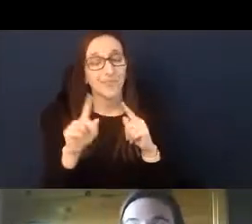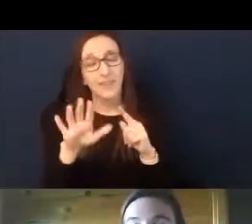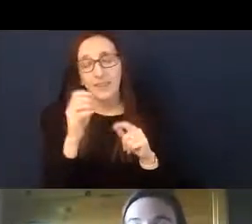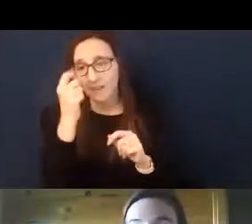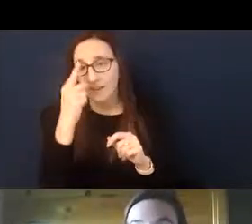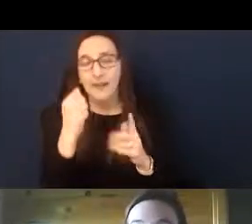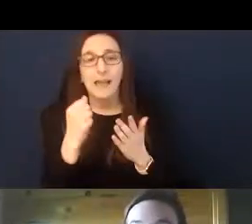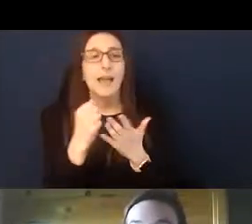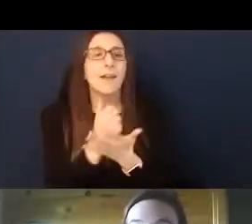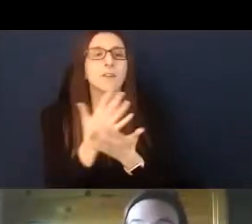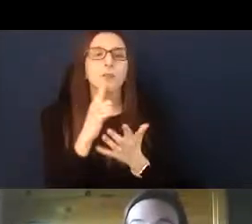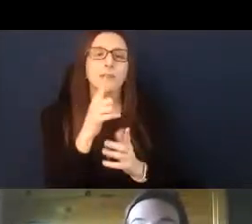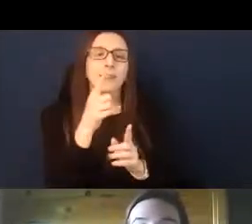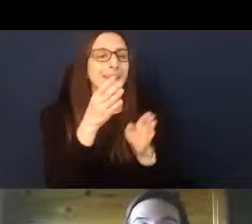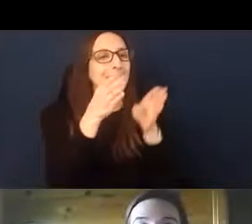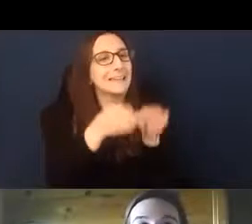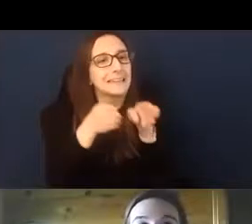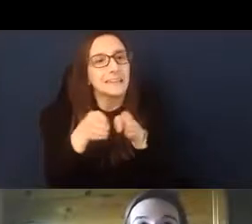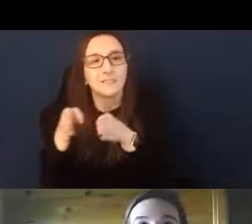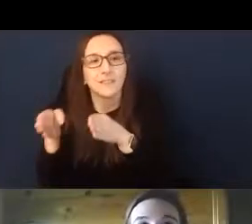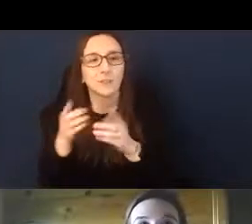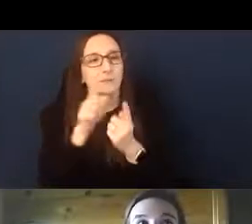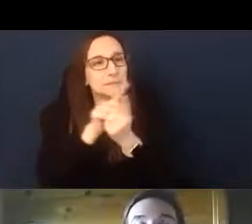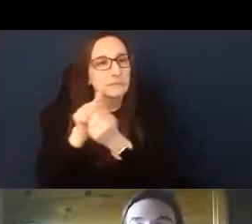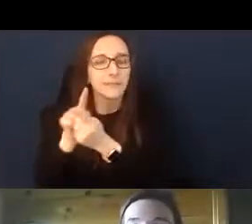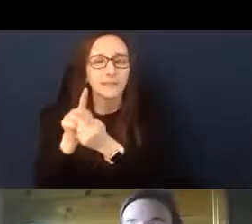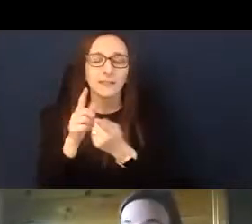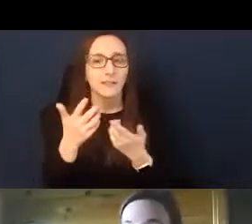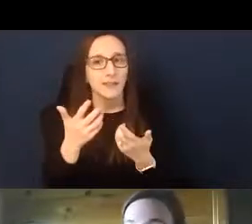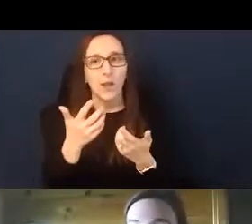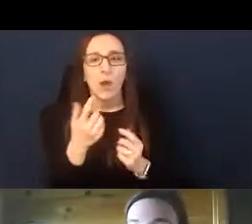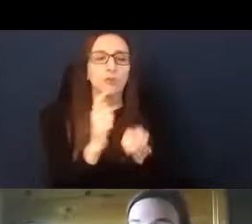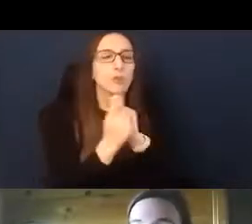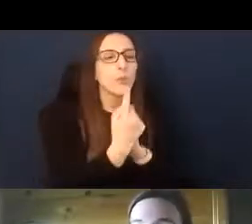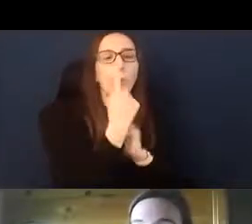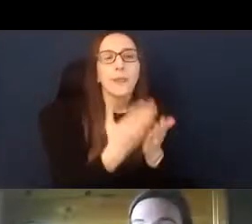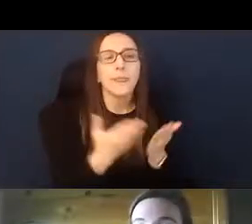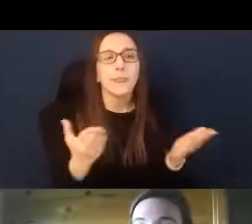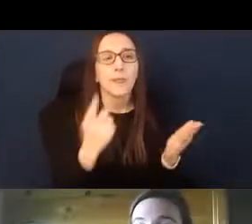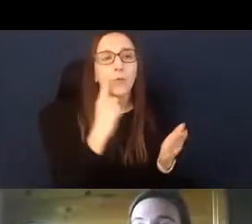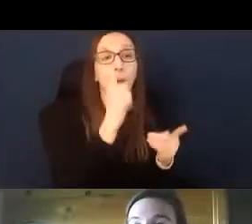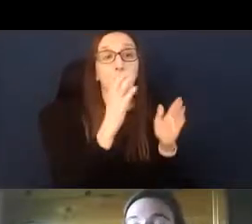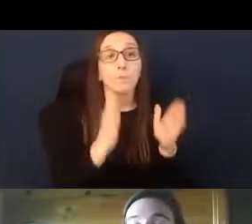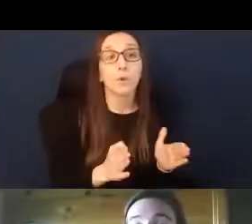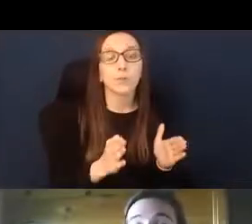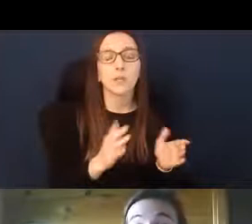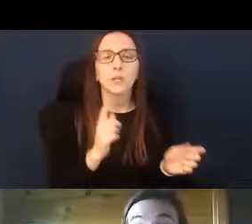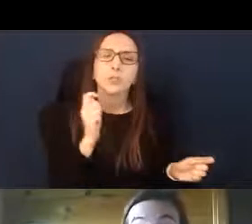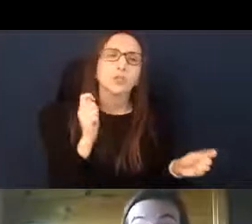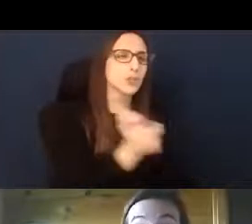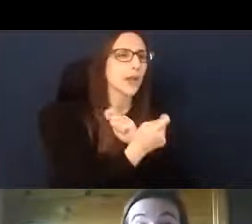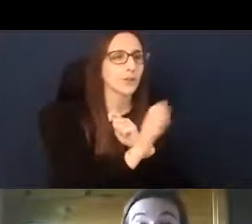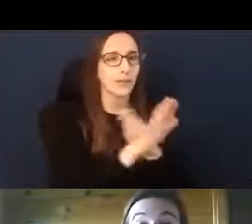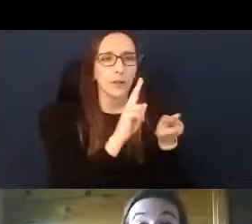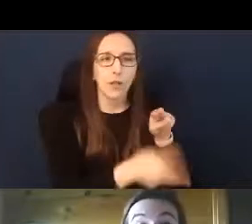so individualized. It's unbelievably crazy how changing one thing for one person can make such a drastic weight